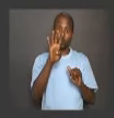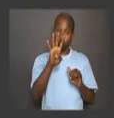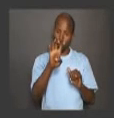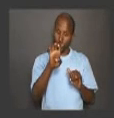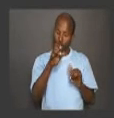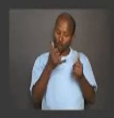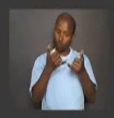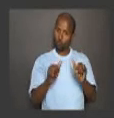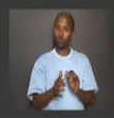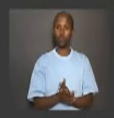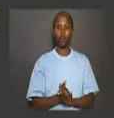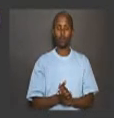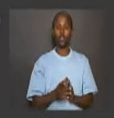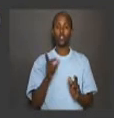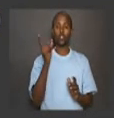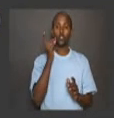by 40 hours.